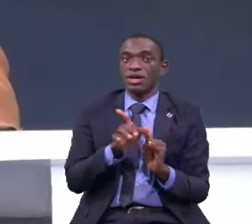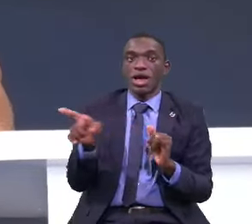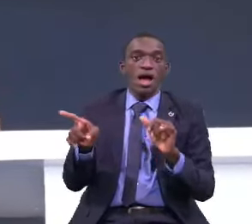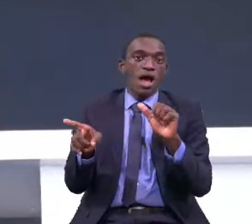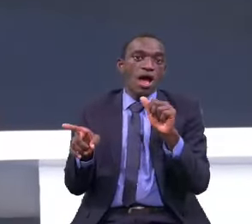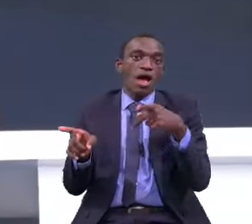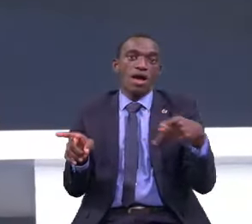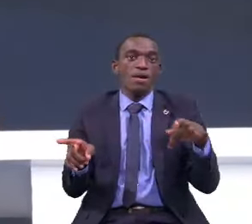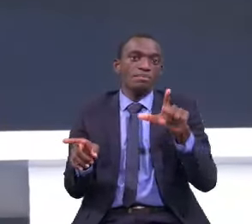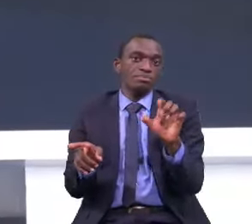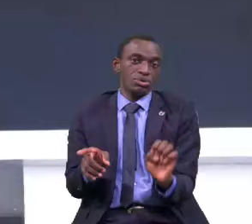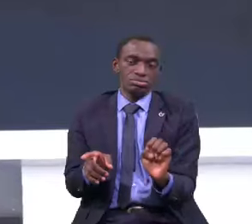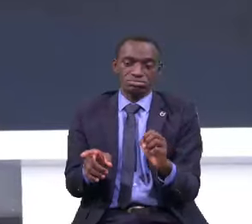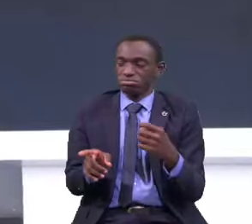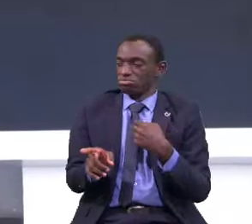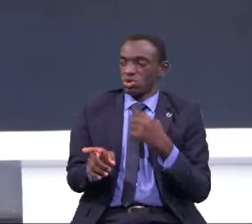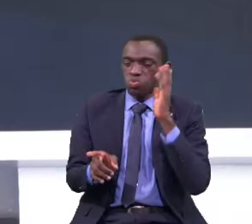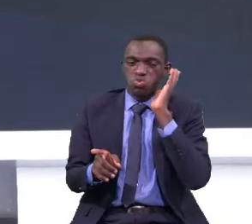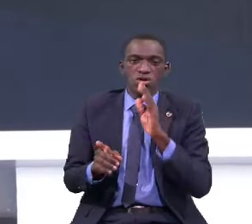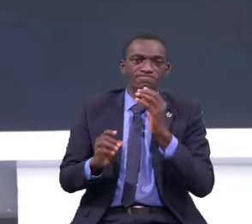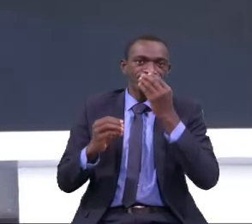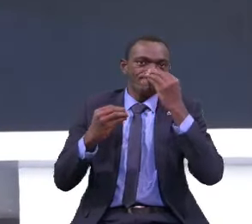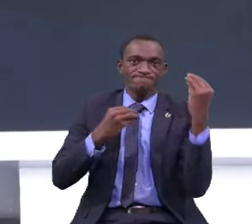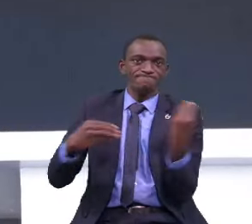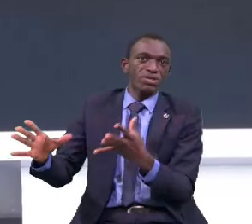apple, I will disown it.